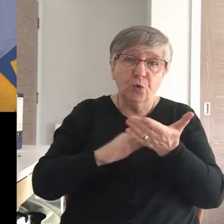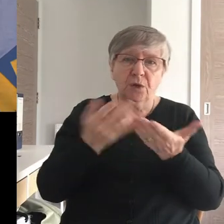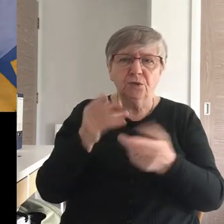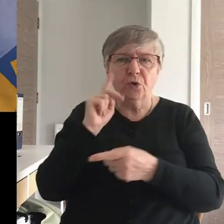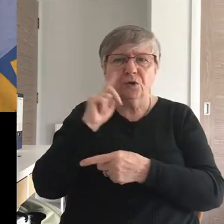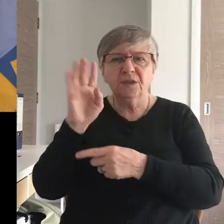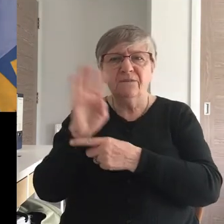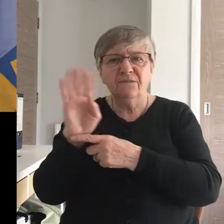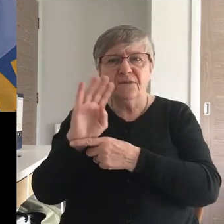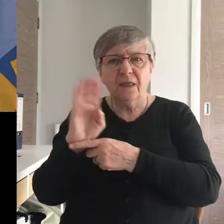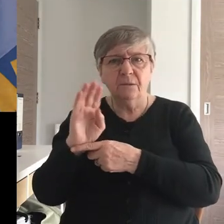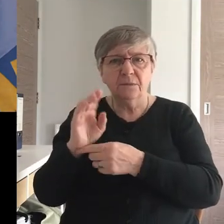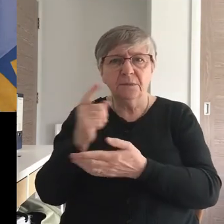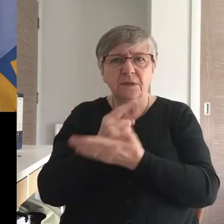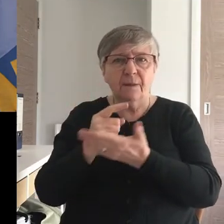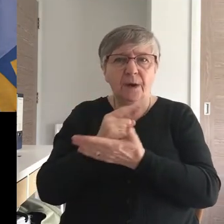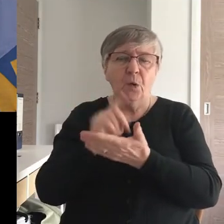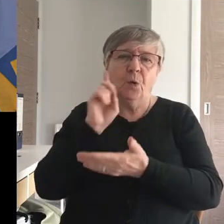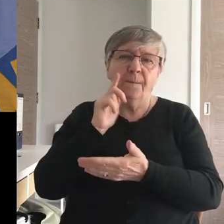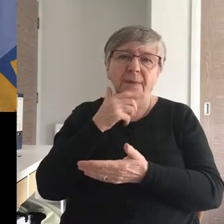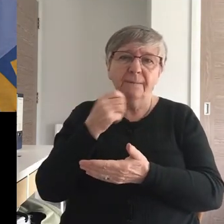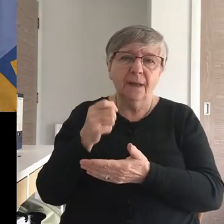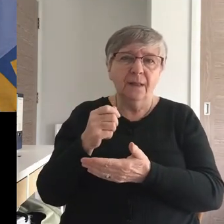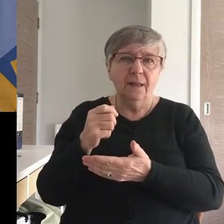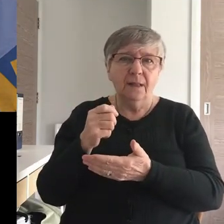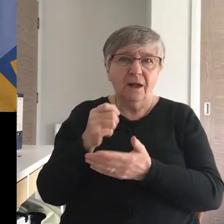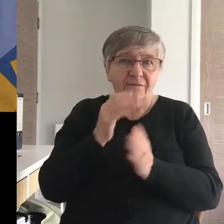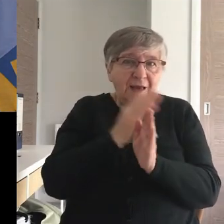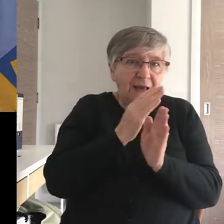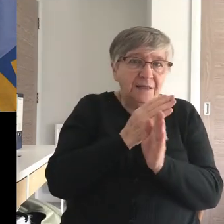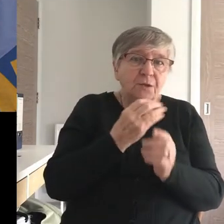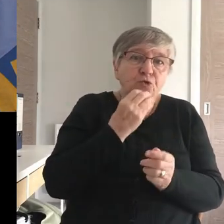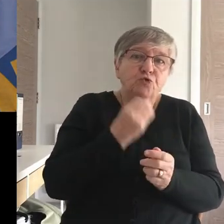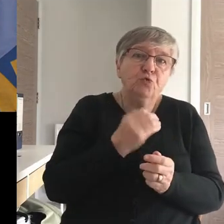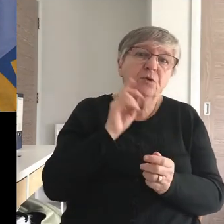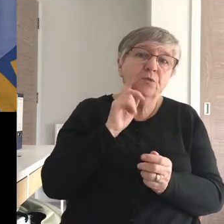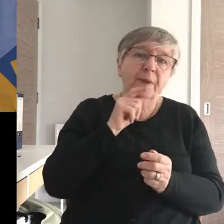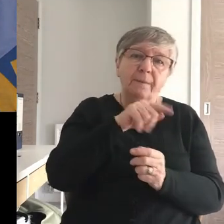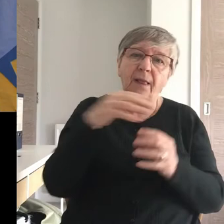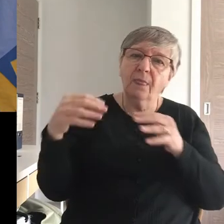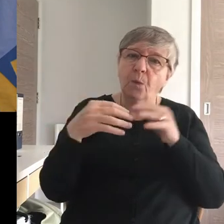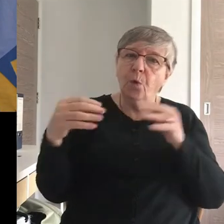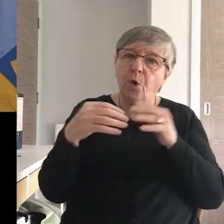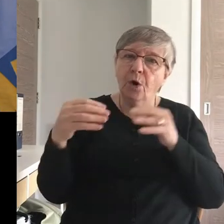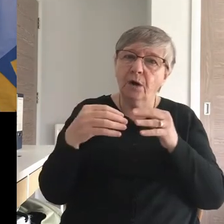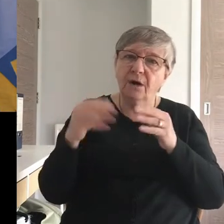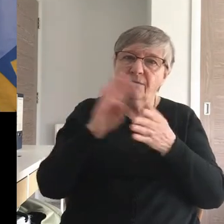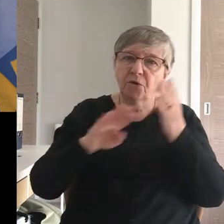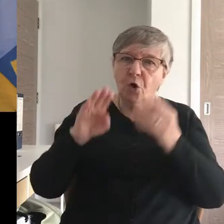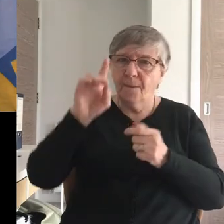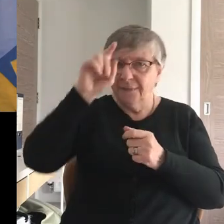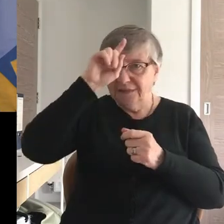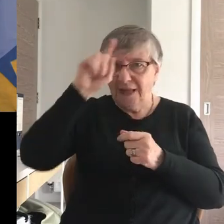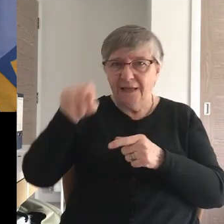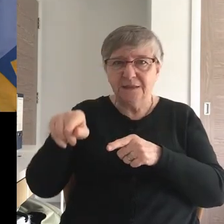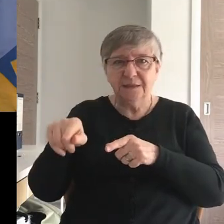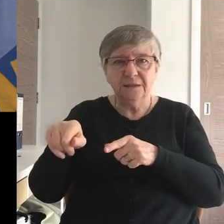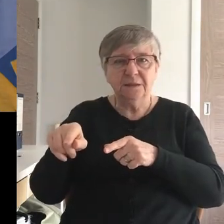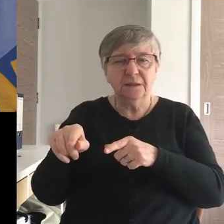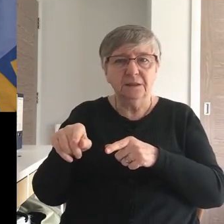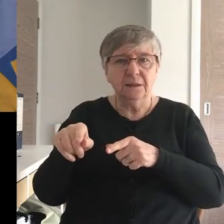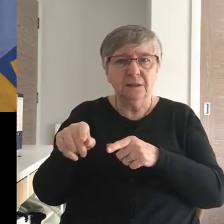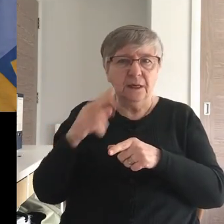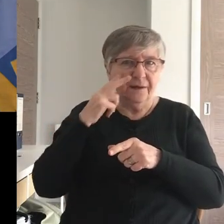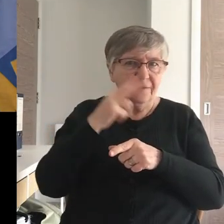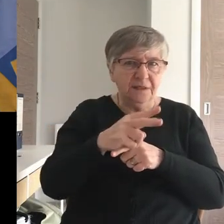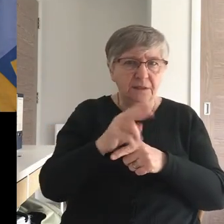films or television programs where people have hid Jews or escaped prisoners of war from the Nazis, and